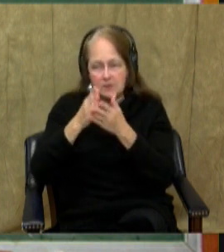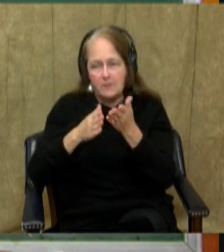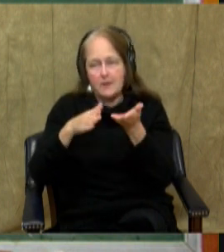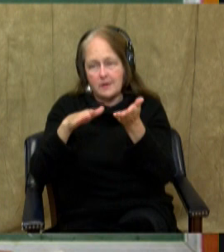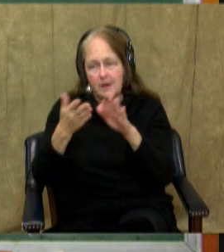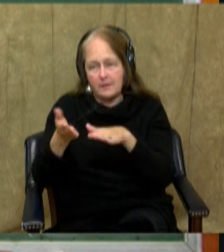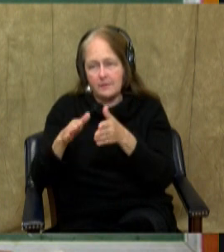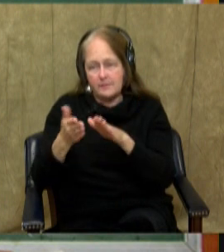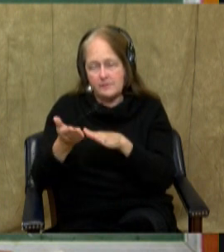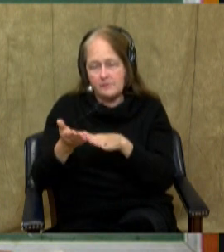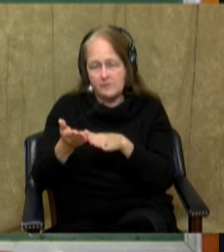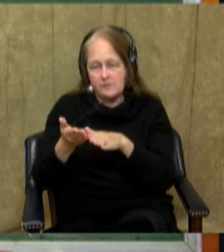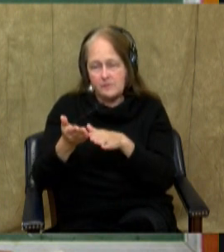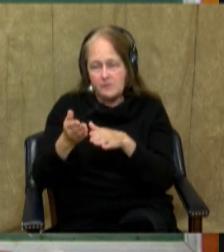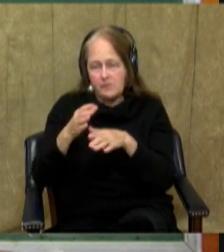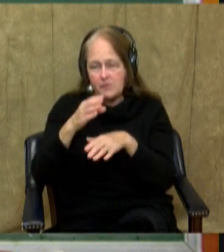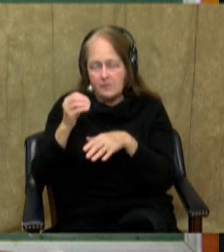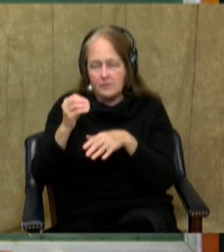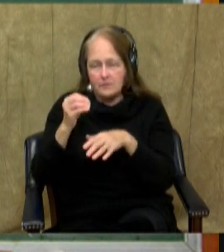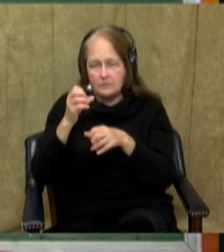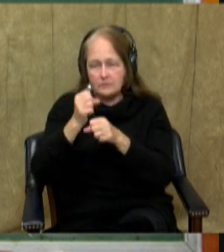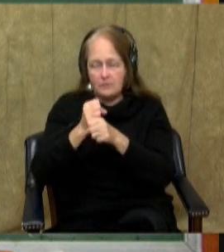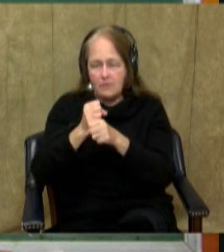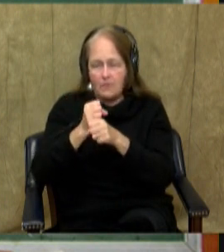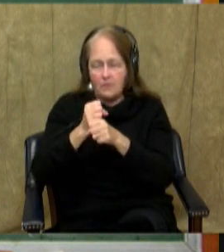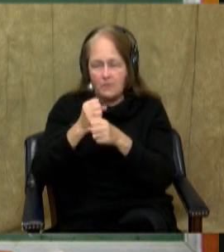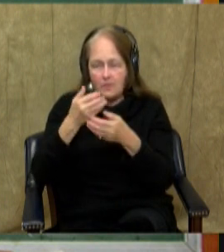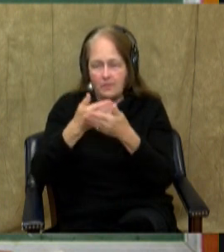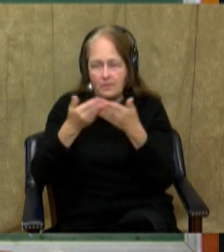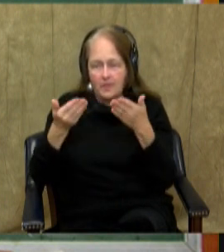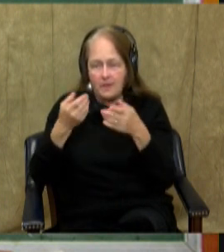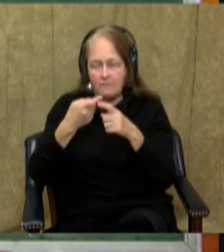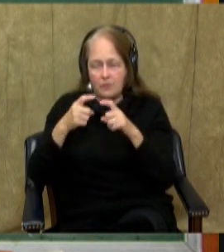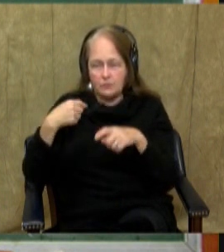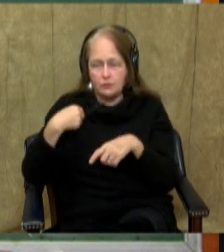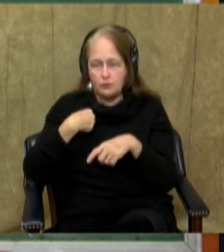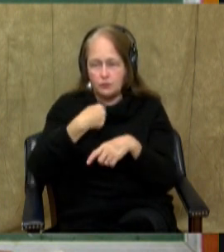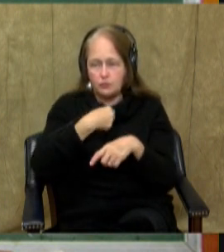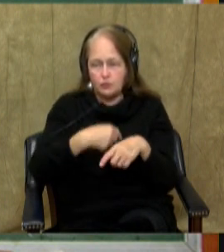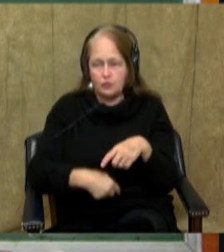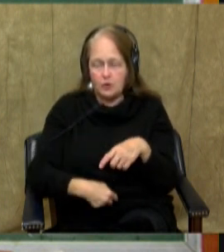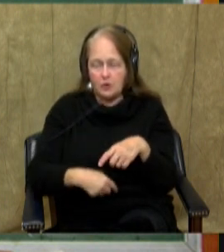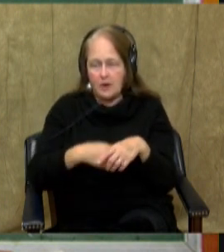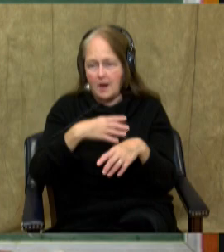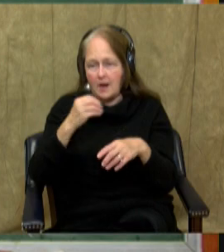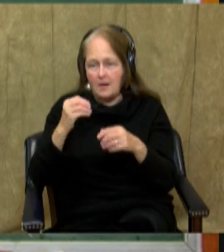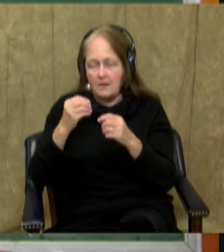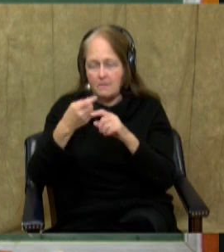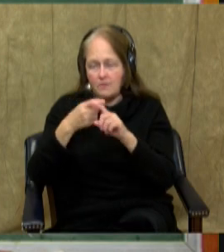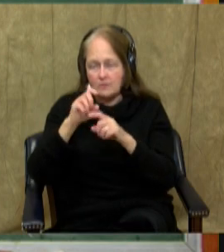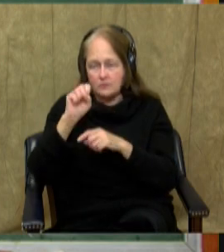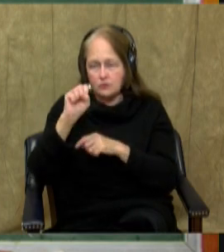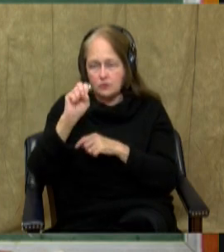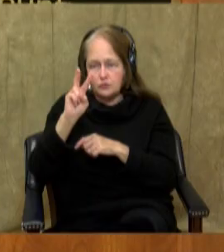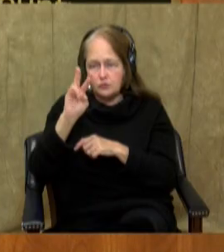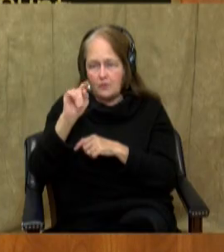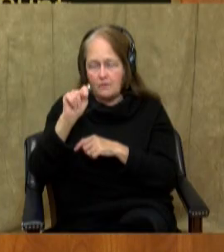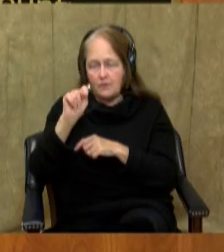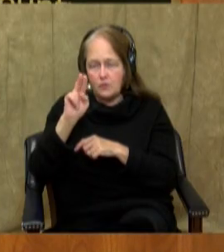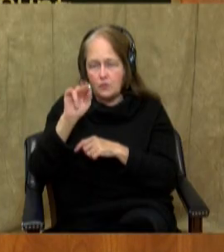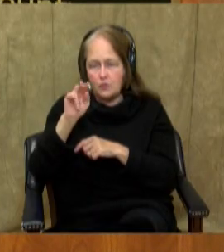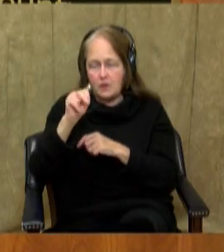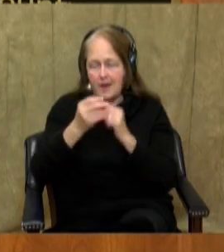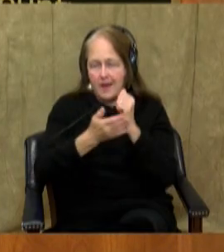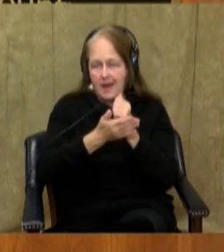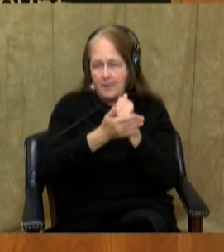unfortunate. They also received supplies from China and the Soviet Union. So all of this was going on to help the